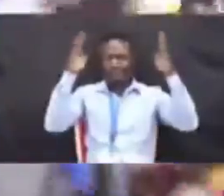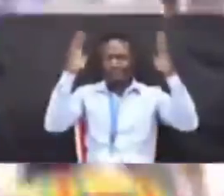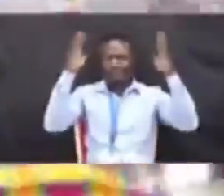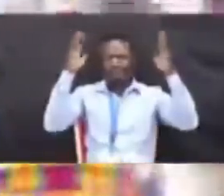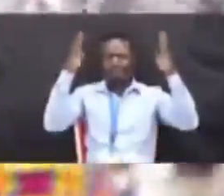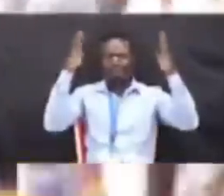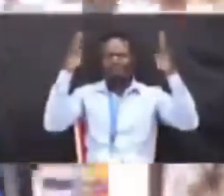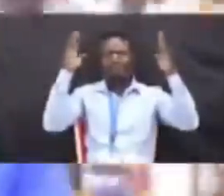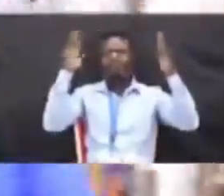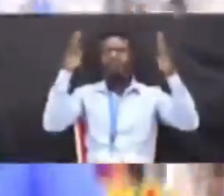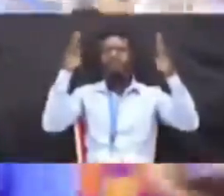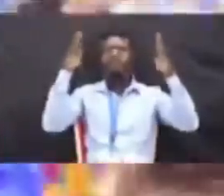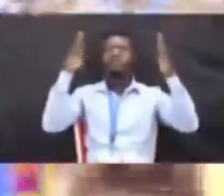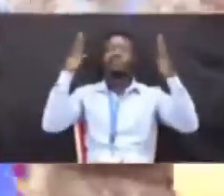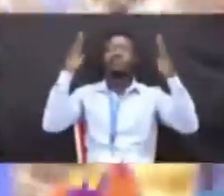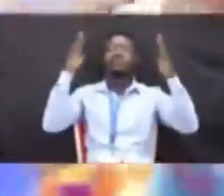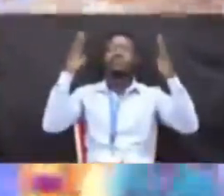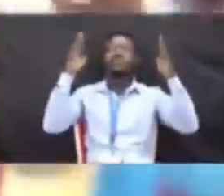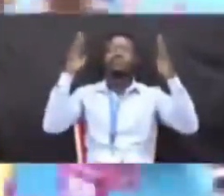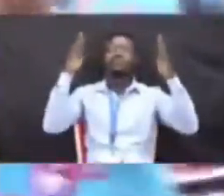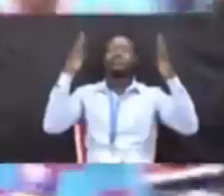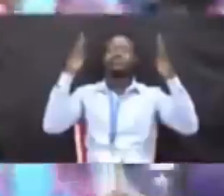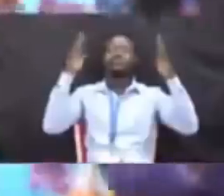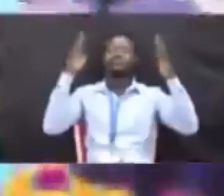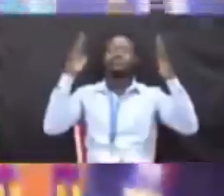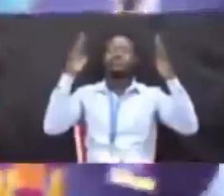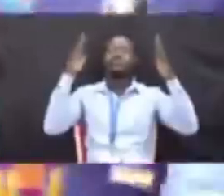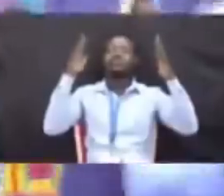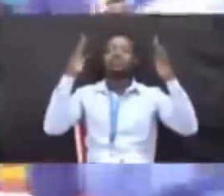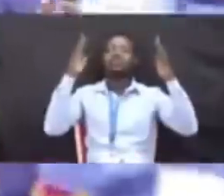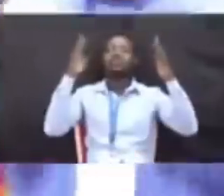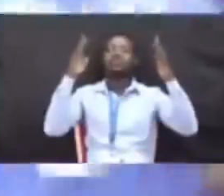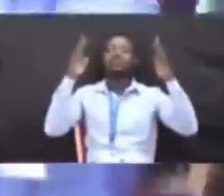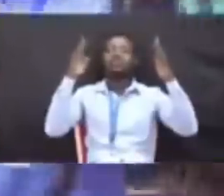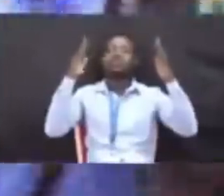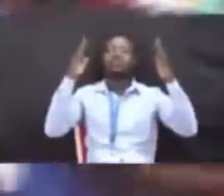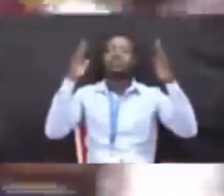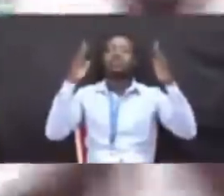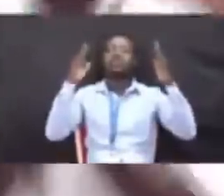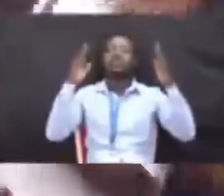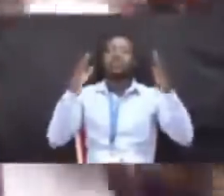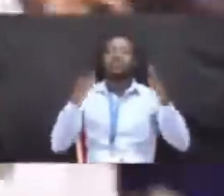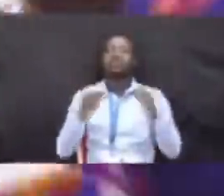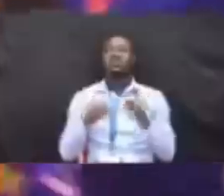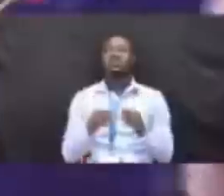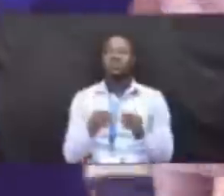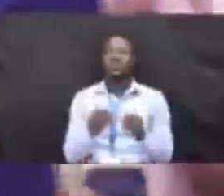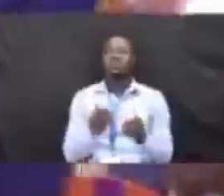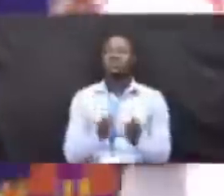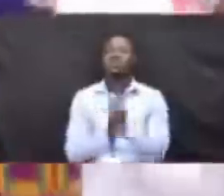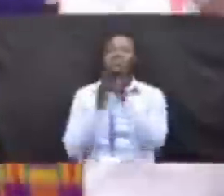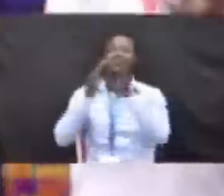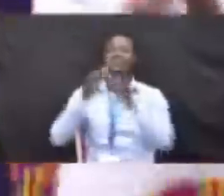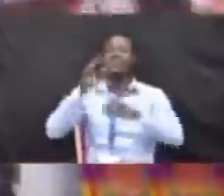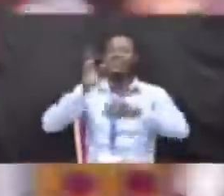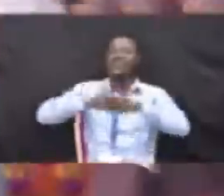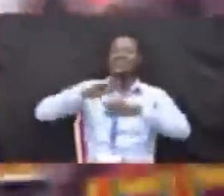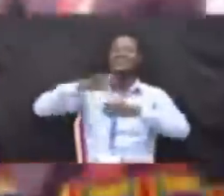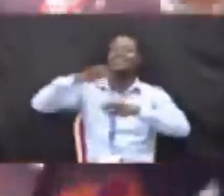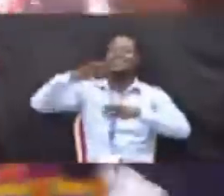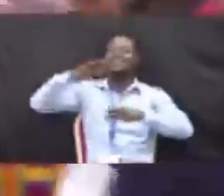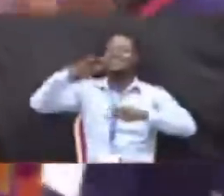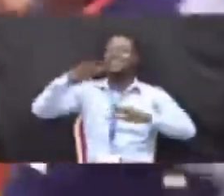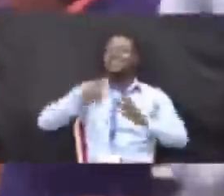forward. Without this, he won't go on to the Lord. He knows